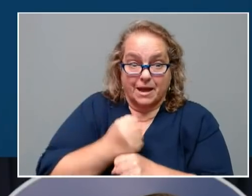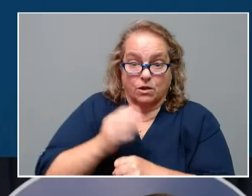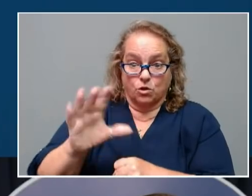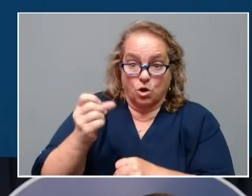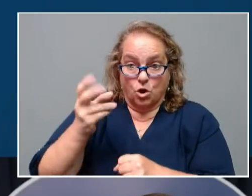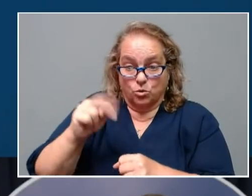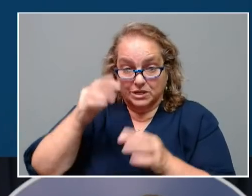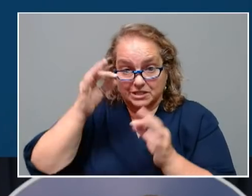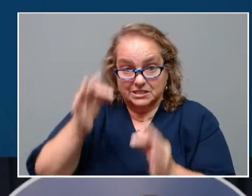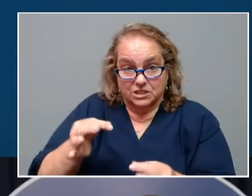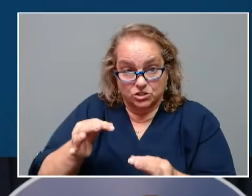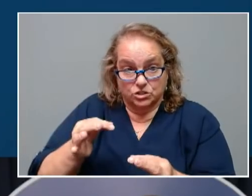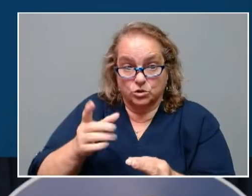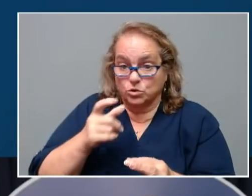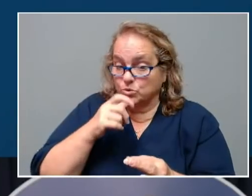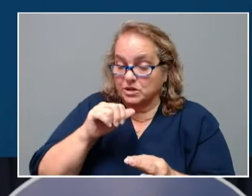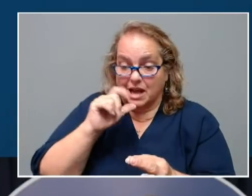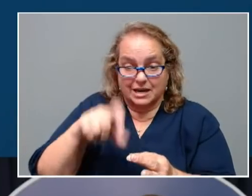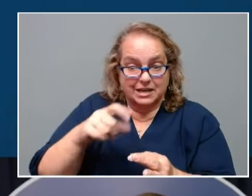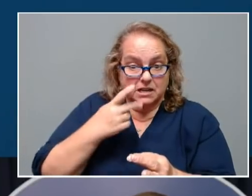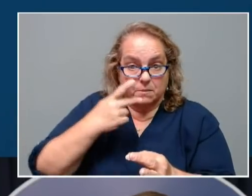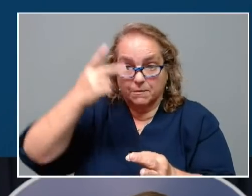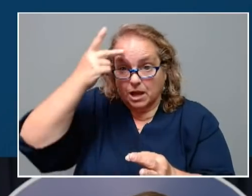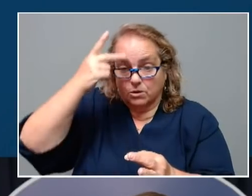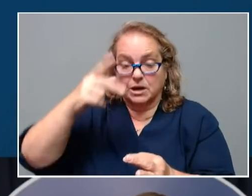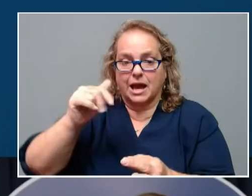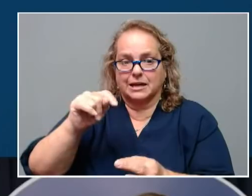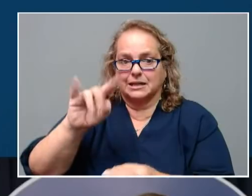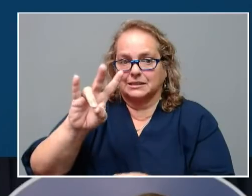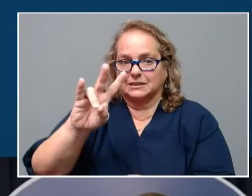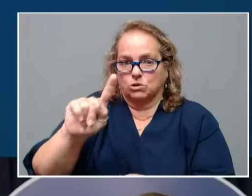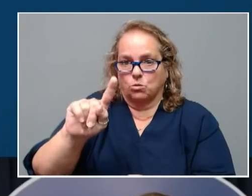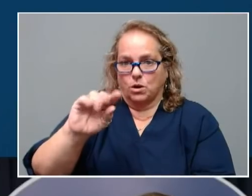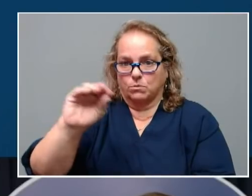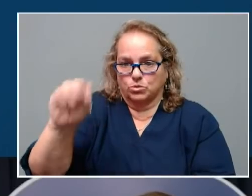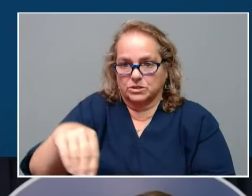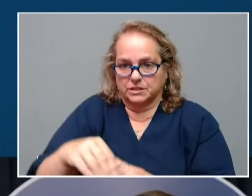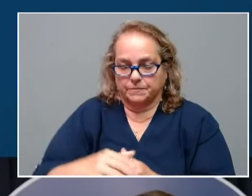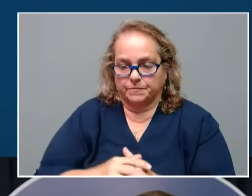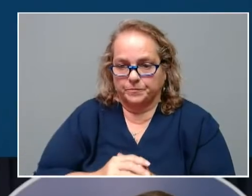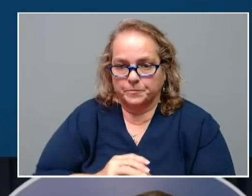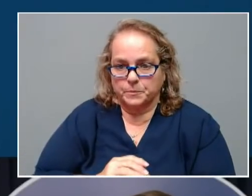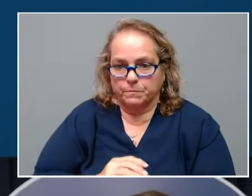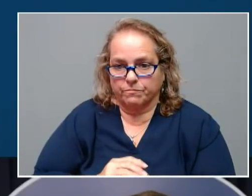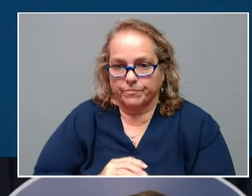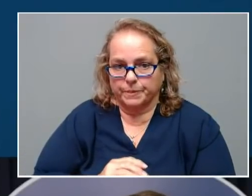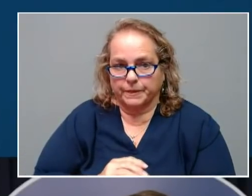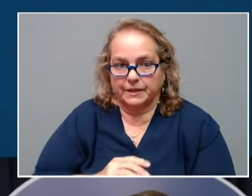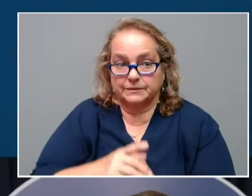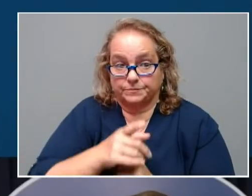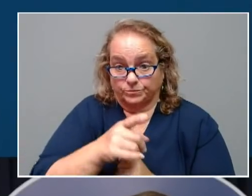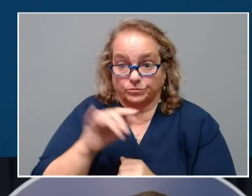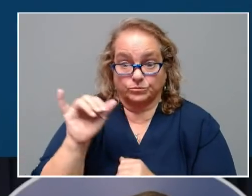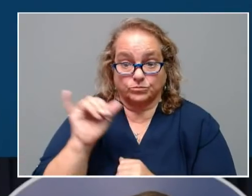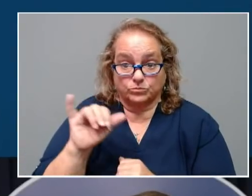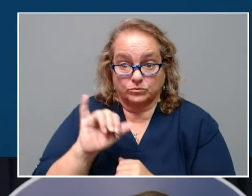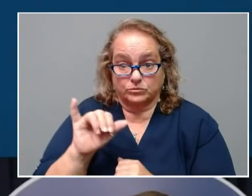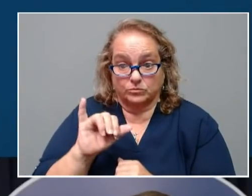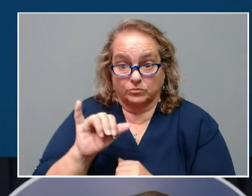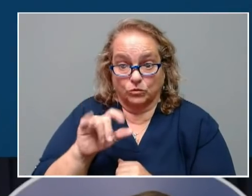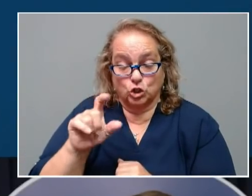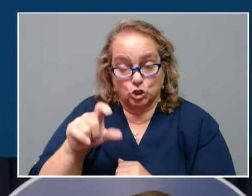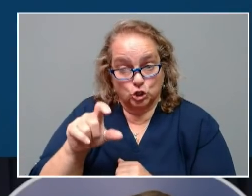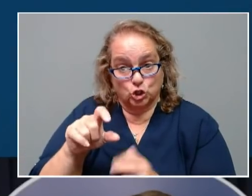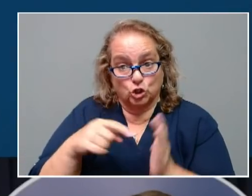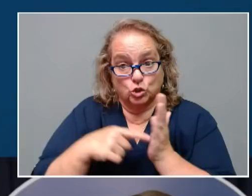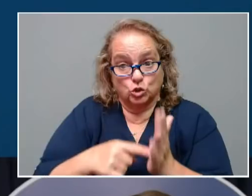not needing parental consent, at 71%. This also, though, ought to highlight